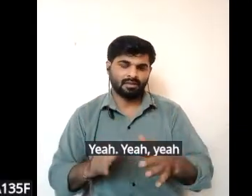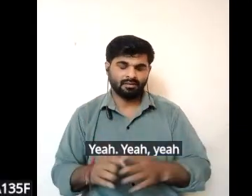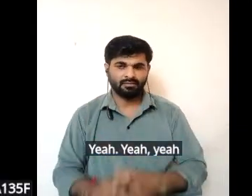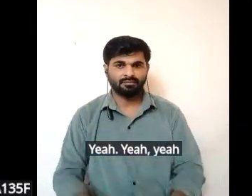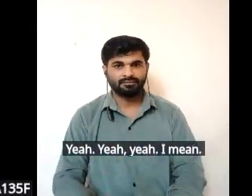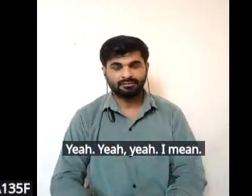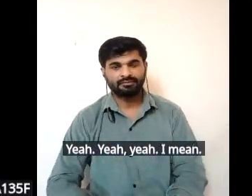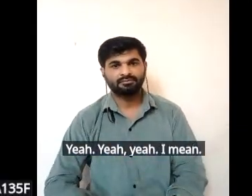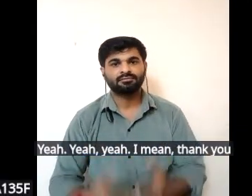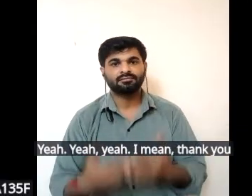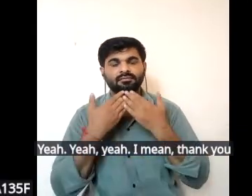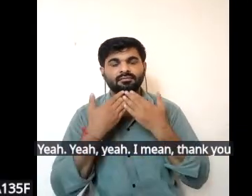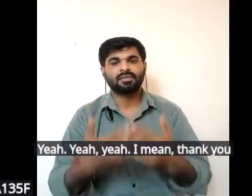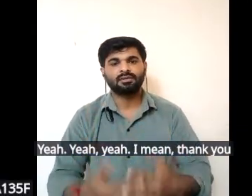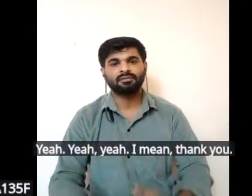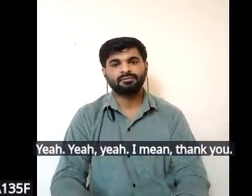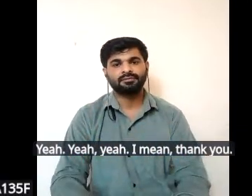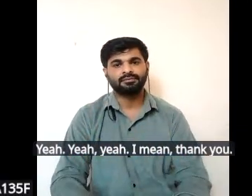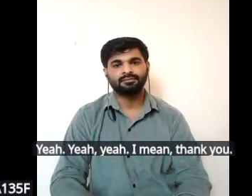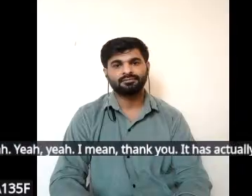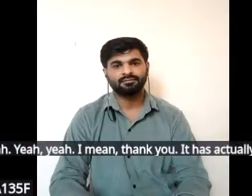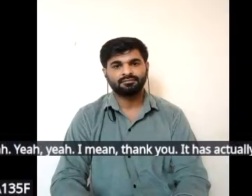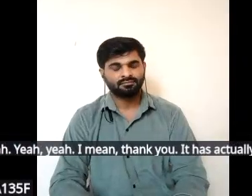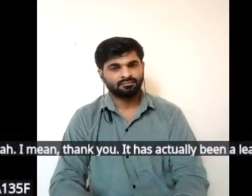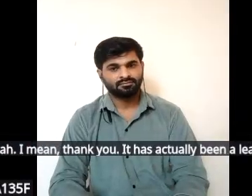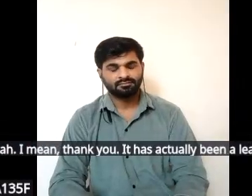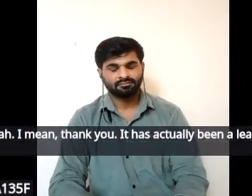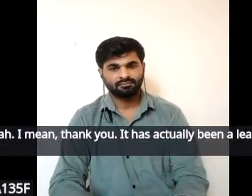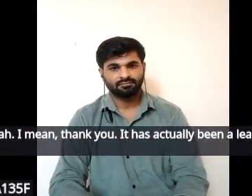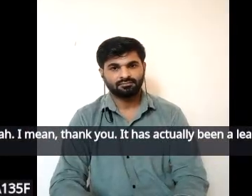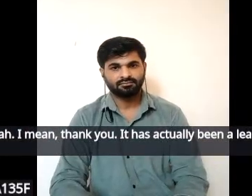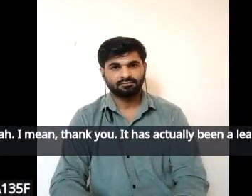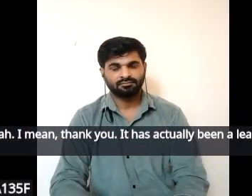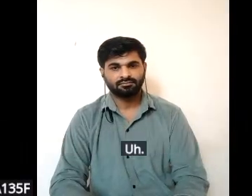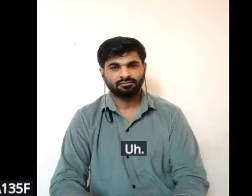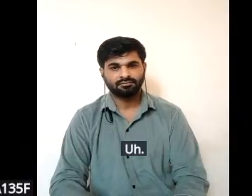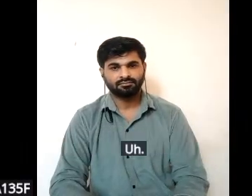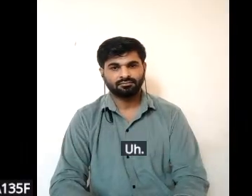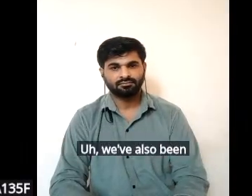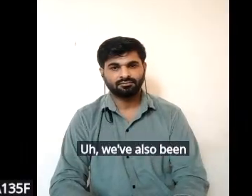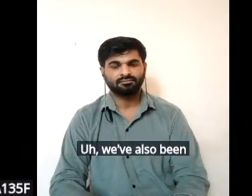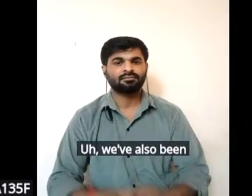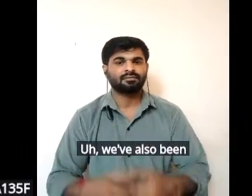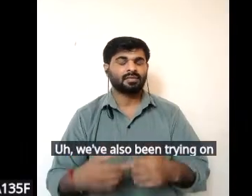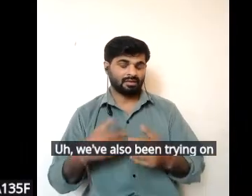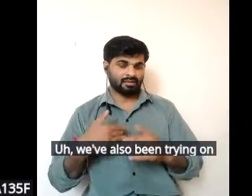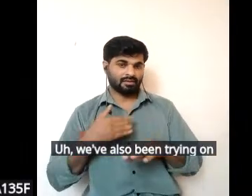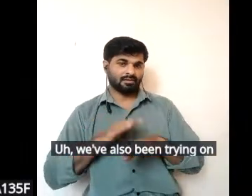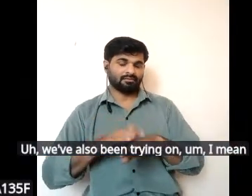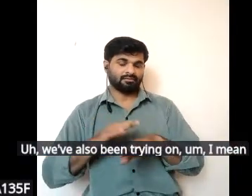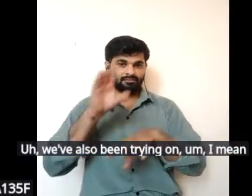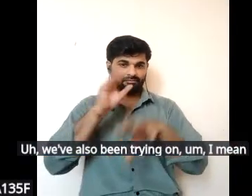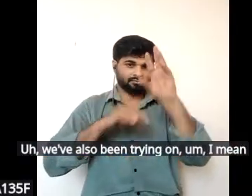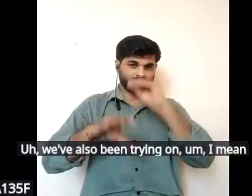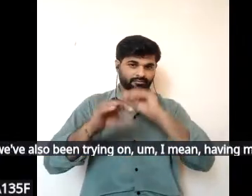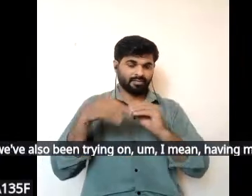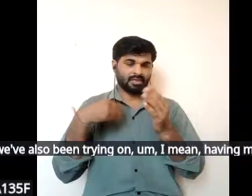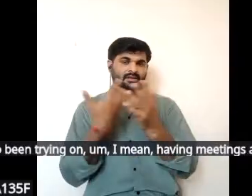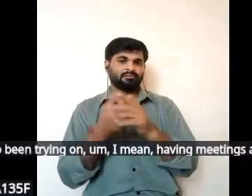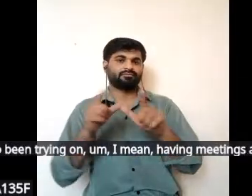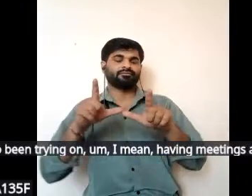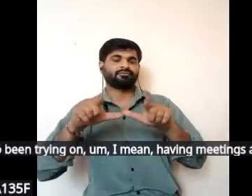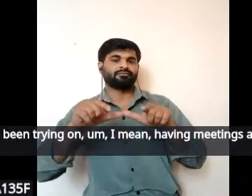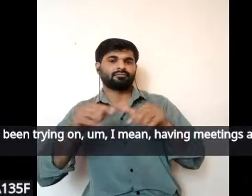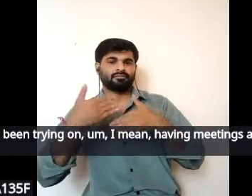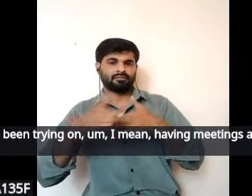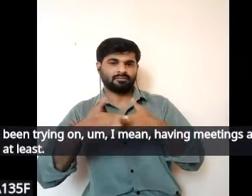thank you. It has actually been a learning experience, and we've also been trying on, having meetings and sessions with organizations